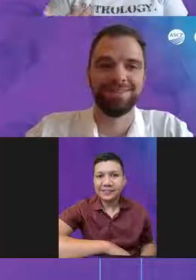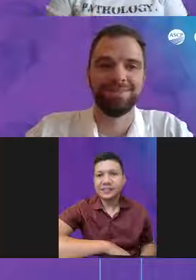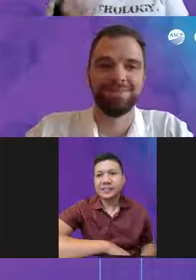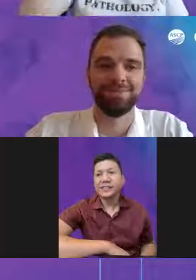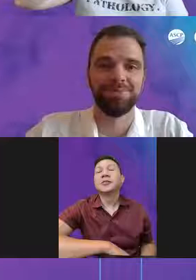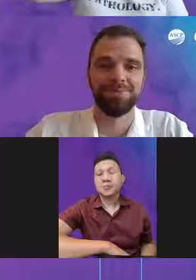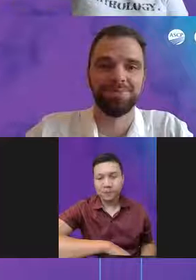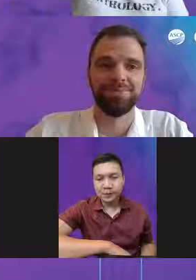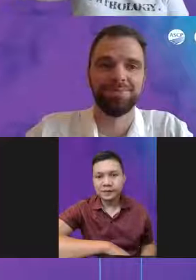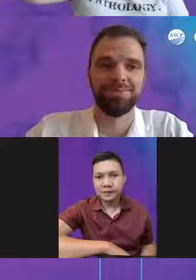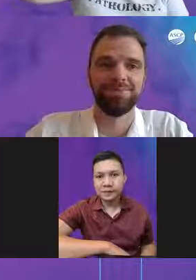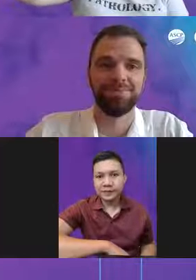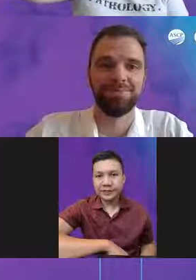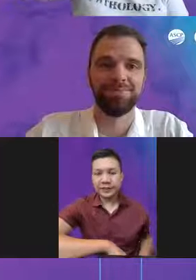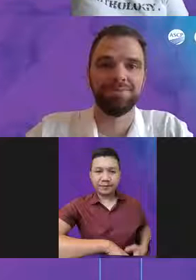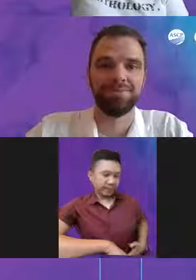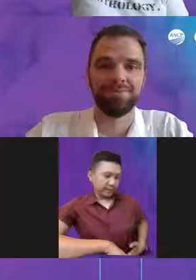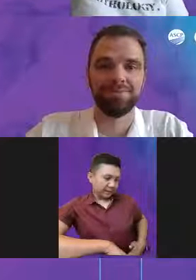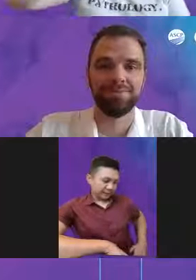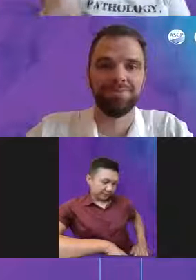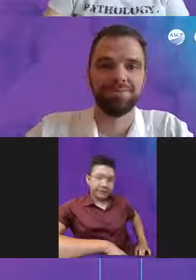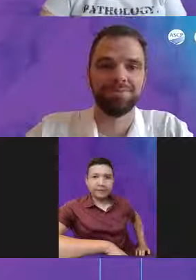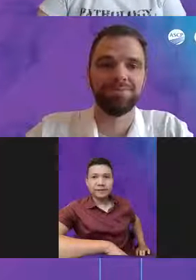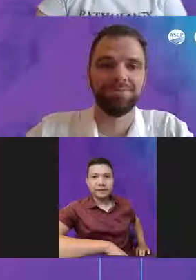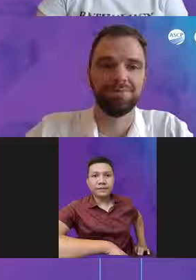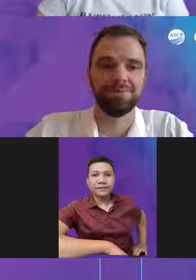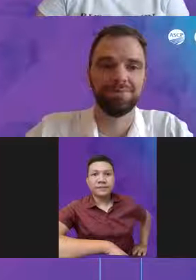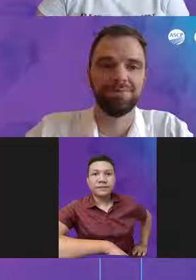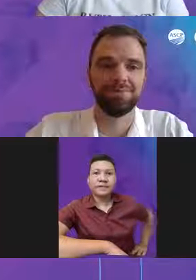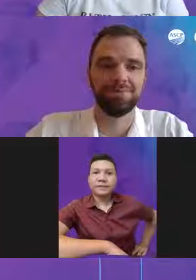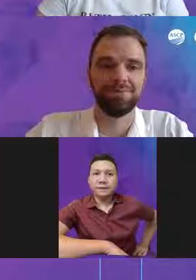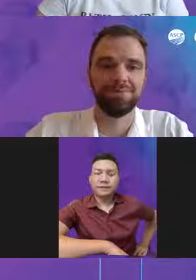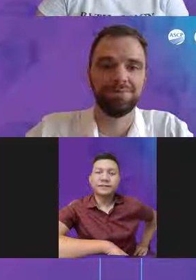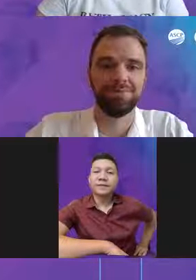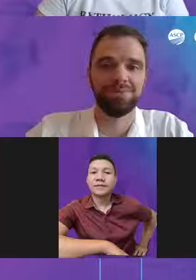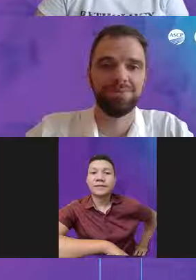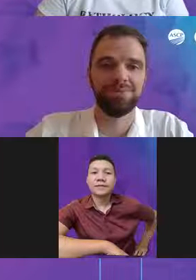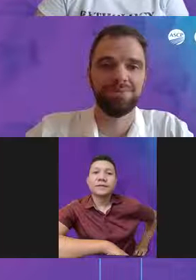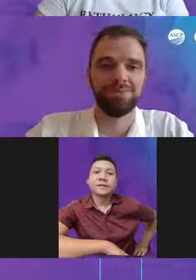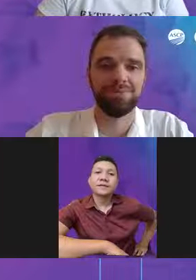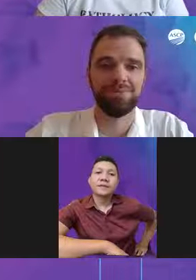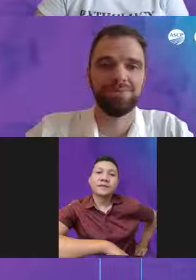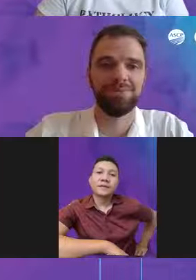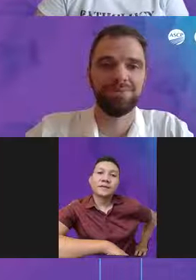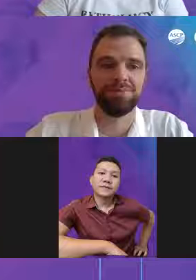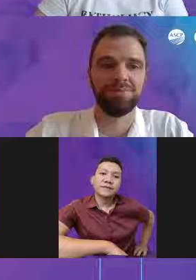eosin in the hematology stain, right? So please go back and take a look at that.